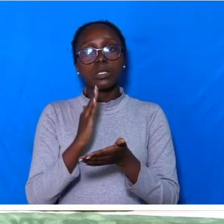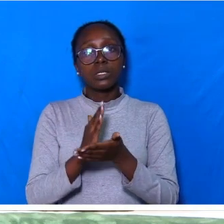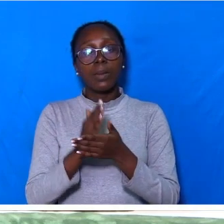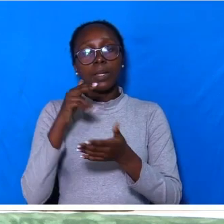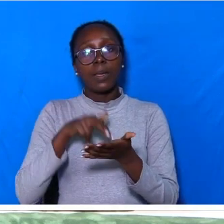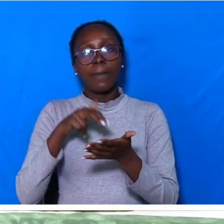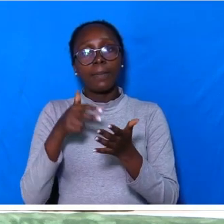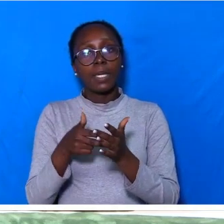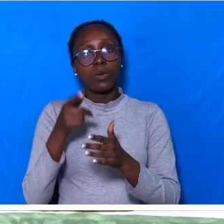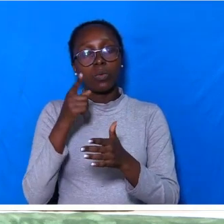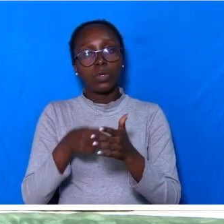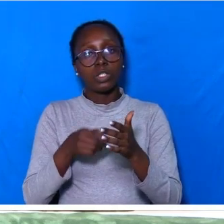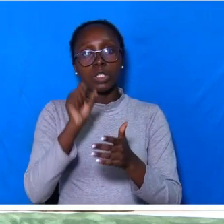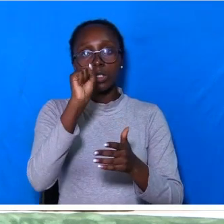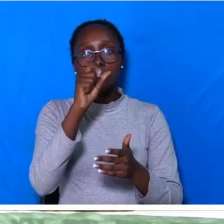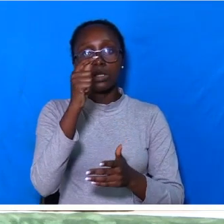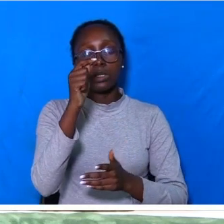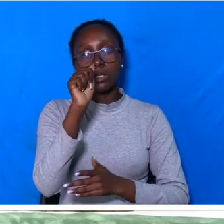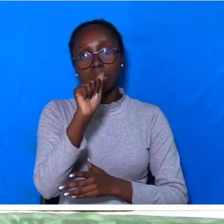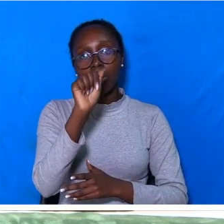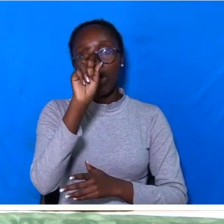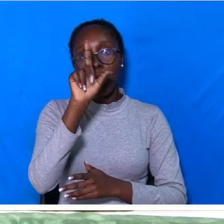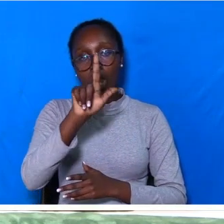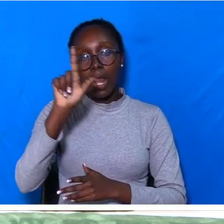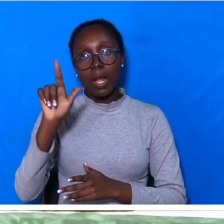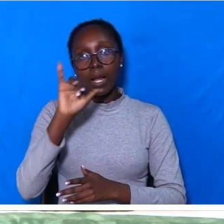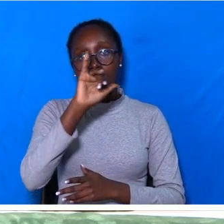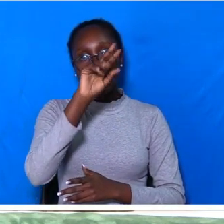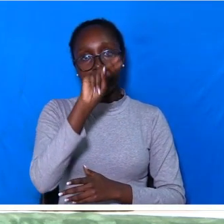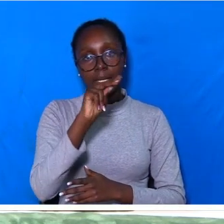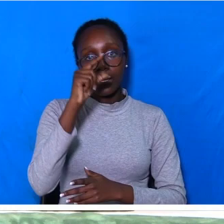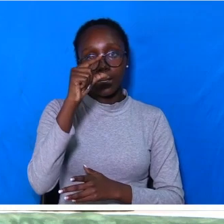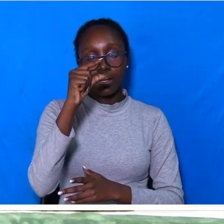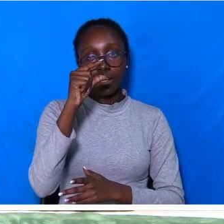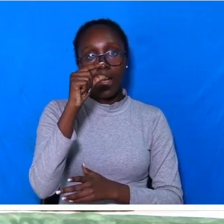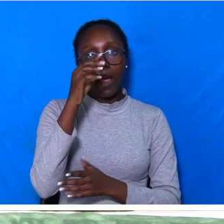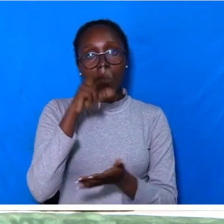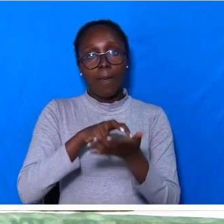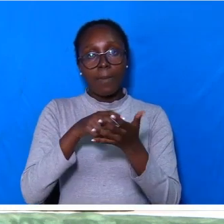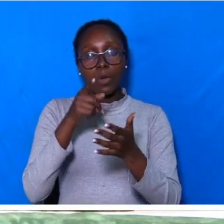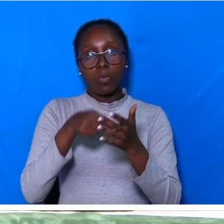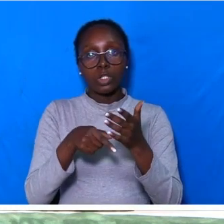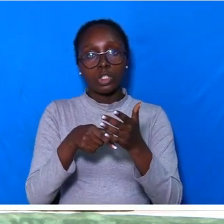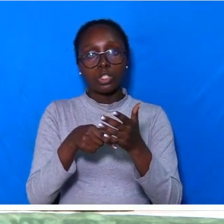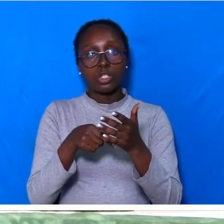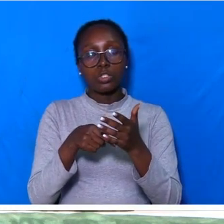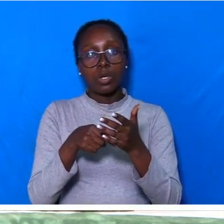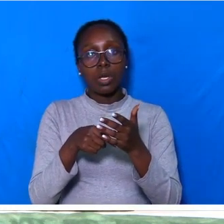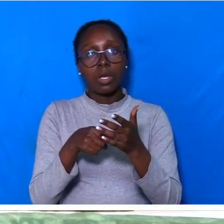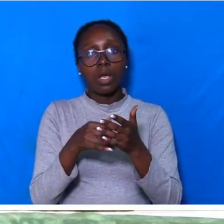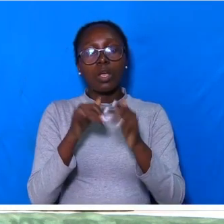stalling. It means not making any headway. It means being